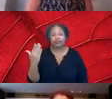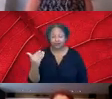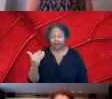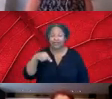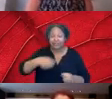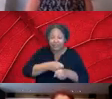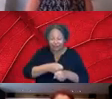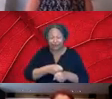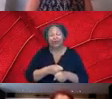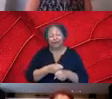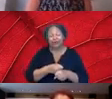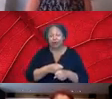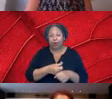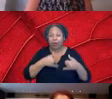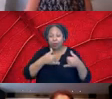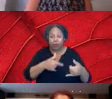an individual.